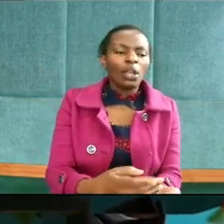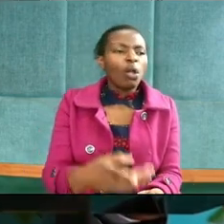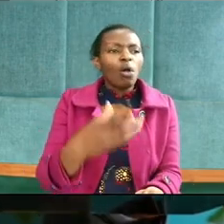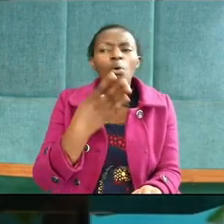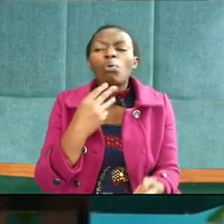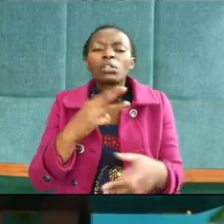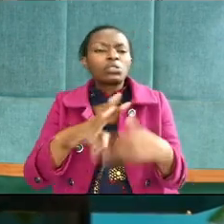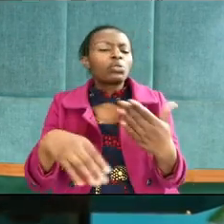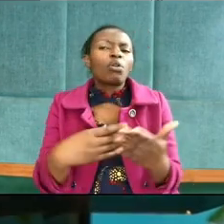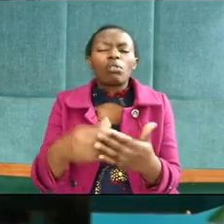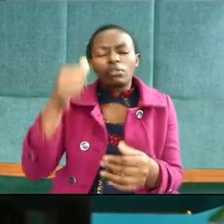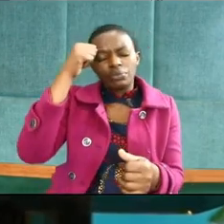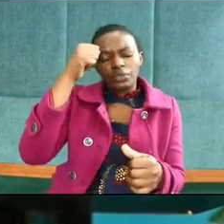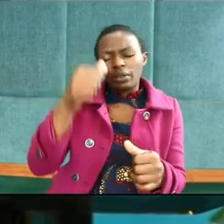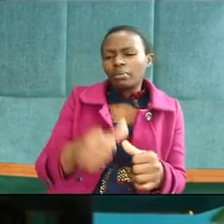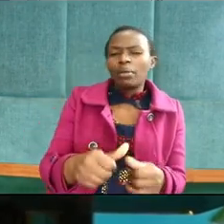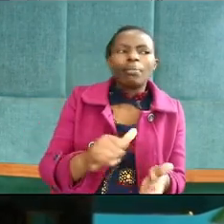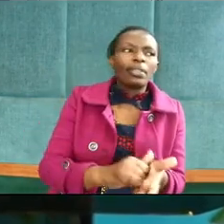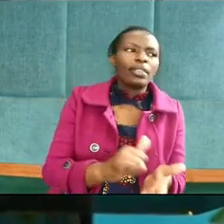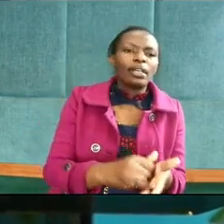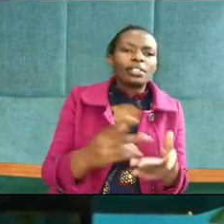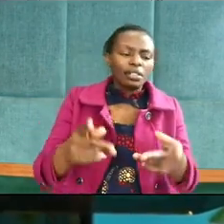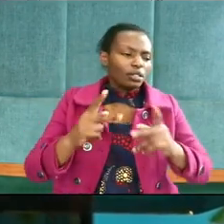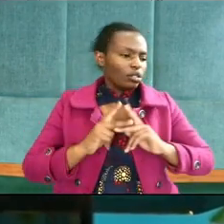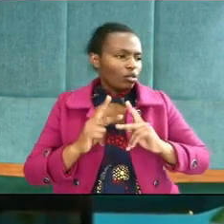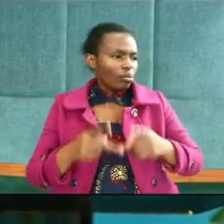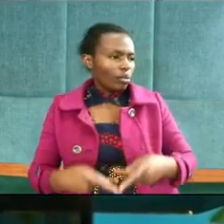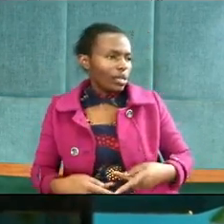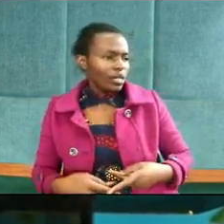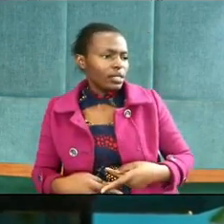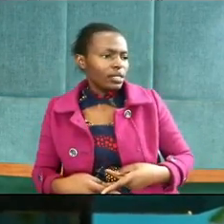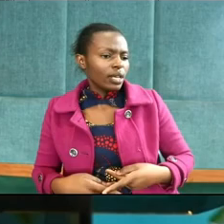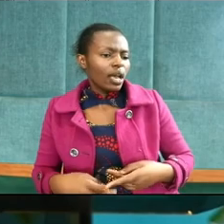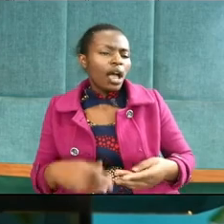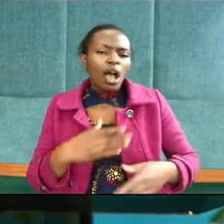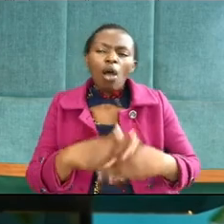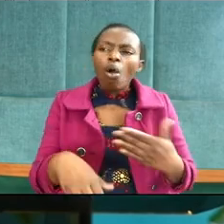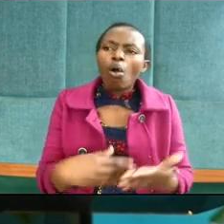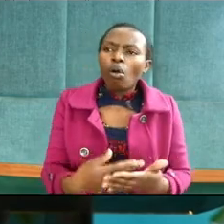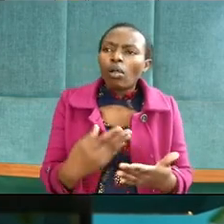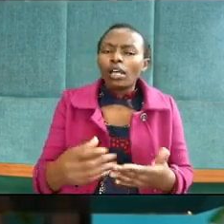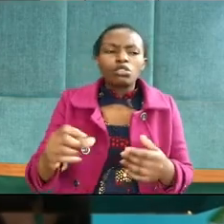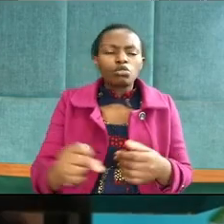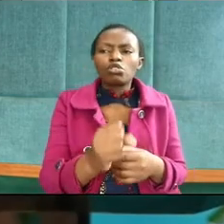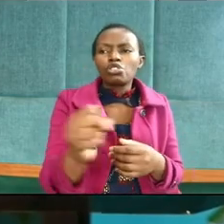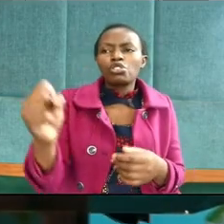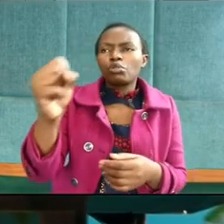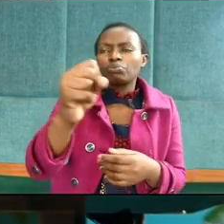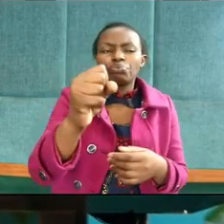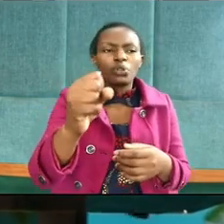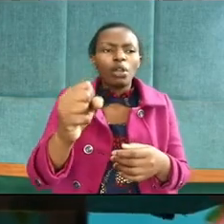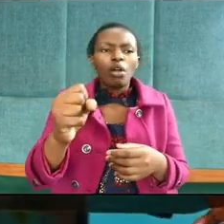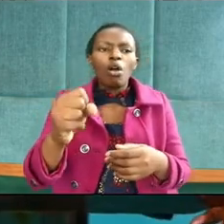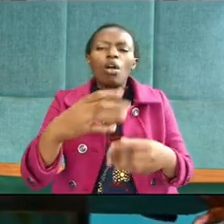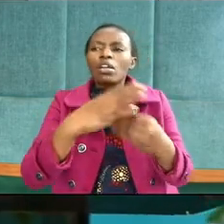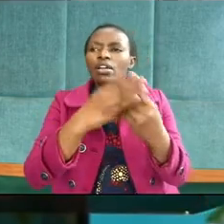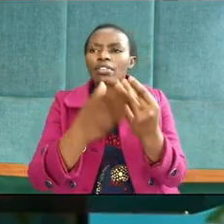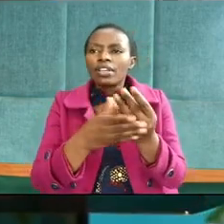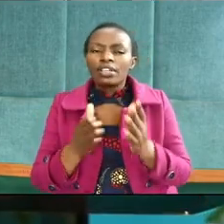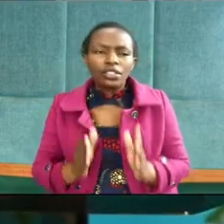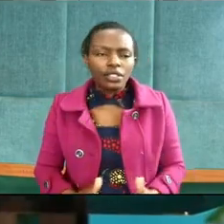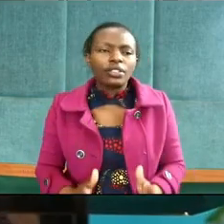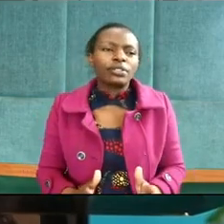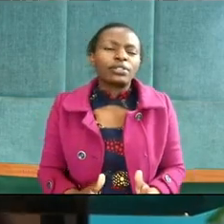remember that humanity are social creatures. And celibacy was